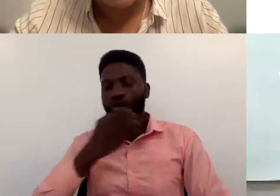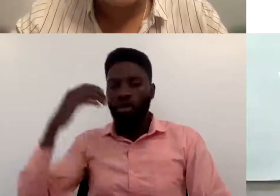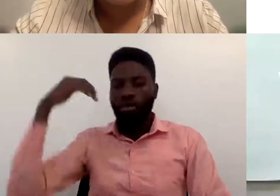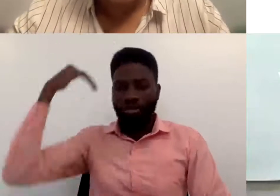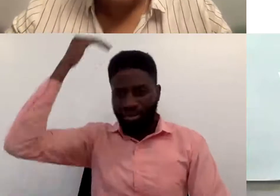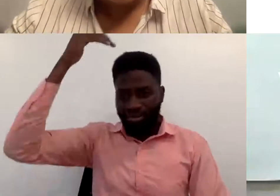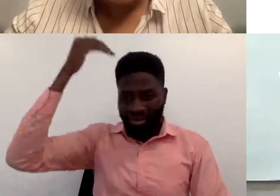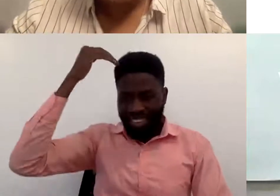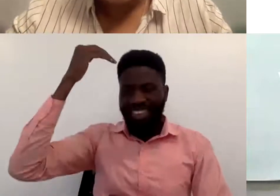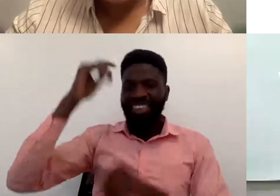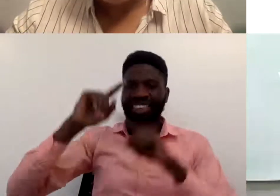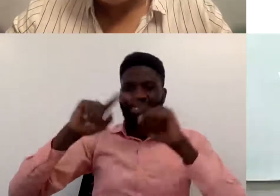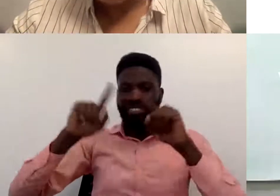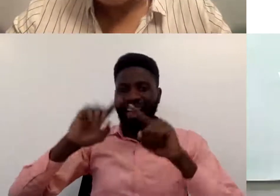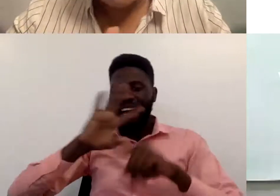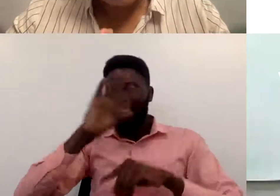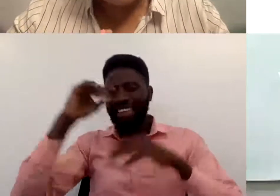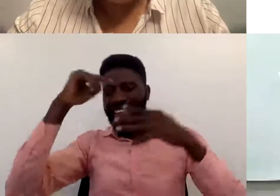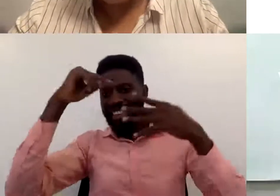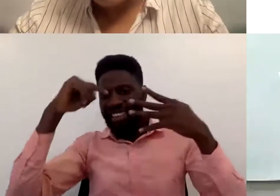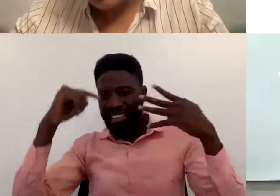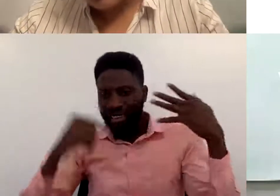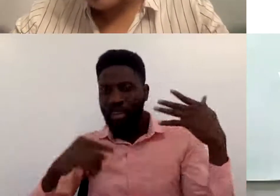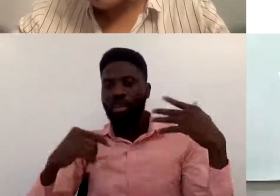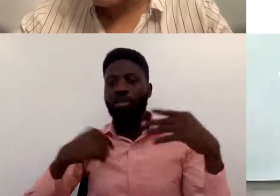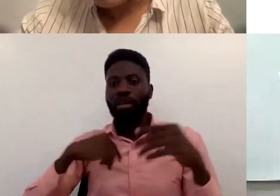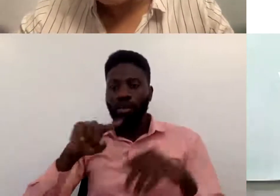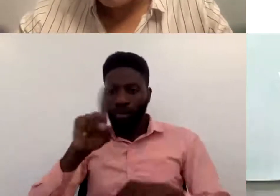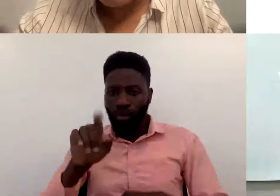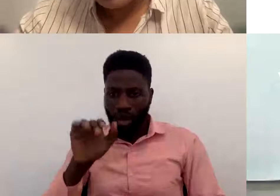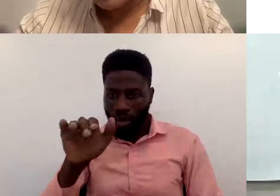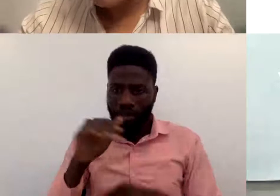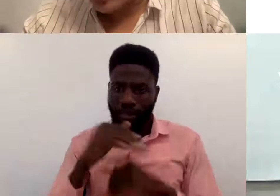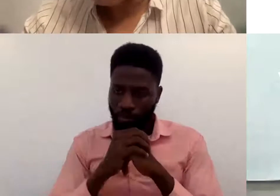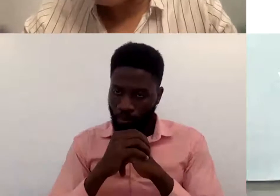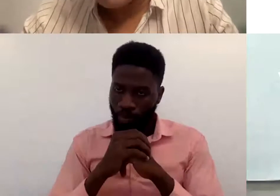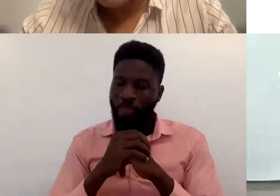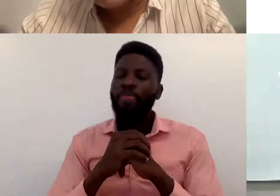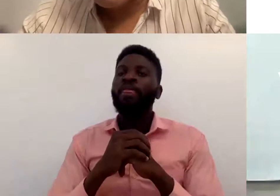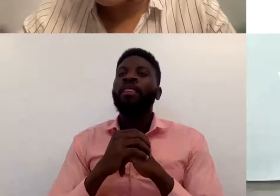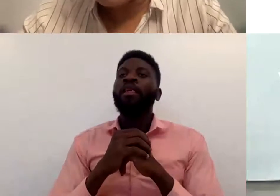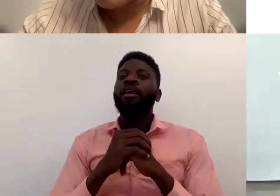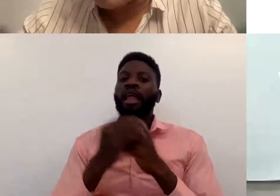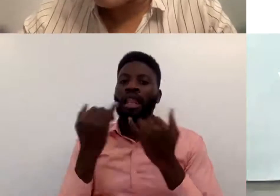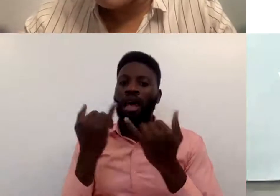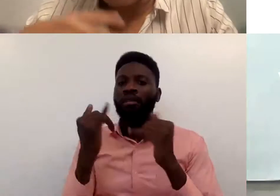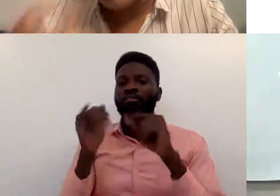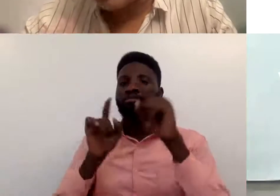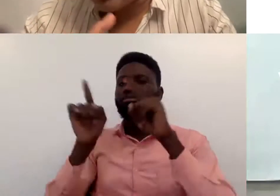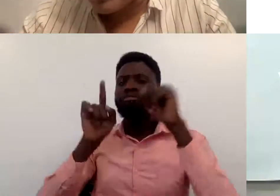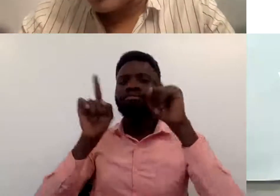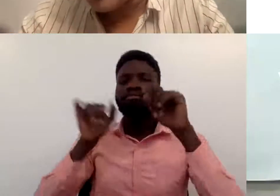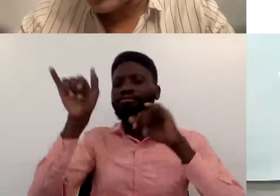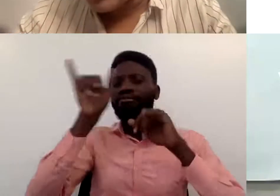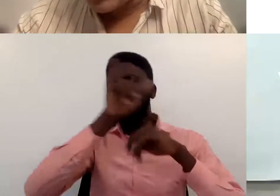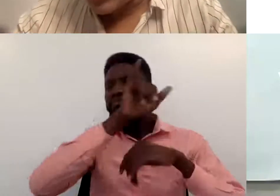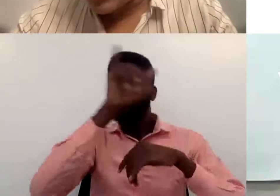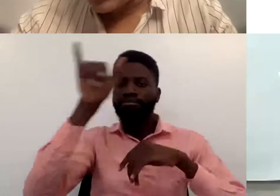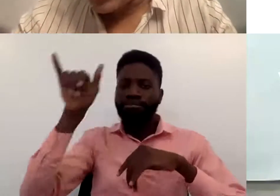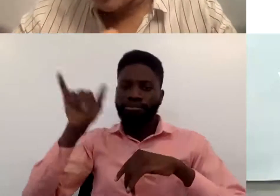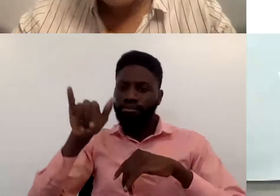and Africa. So my question to you revolves around that. Having been traveling so